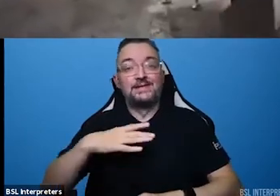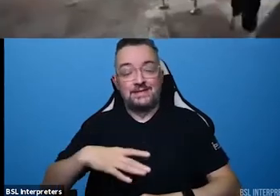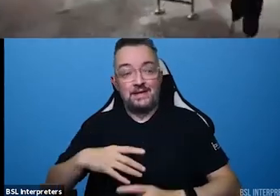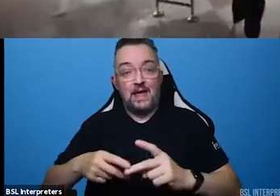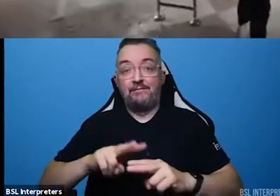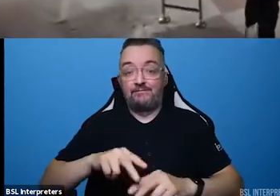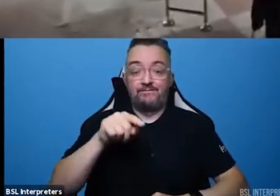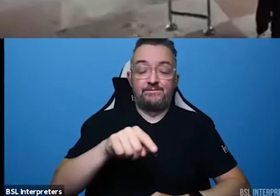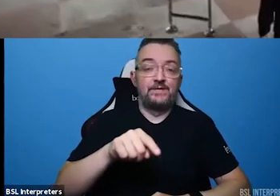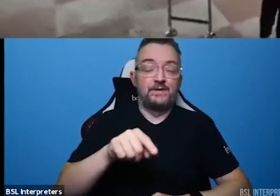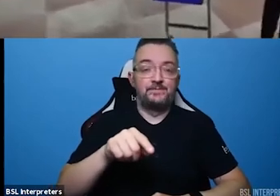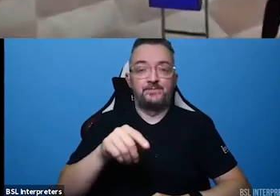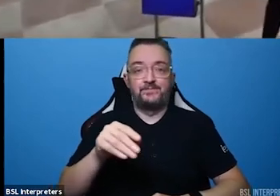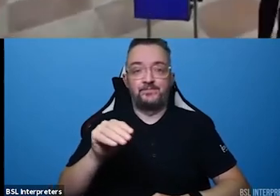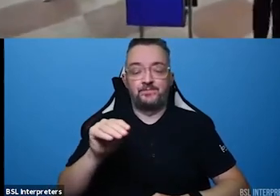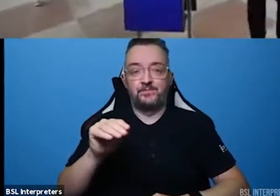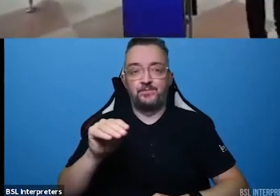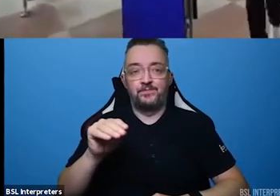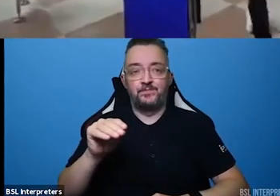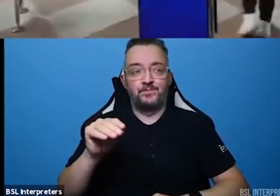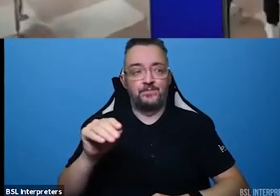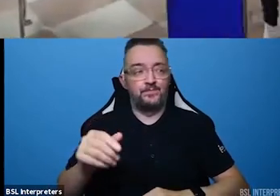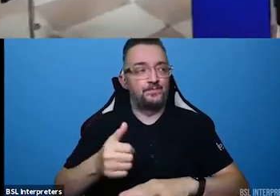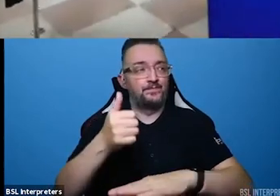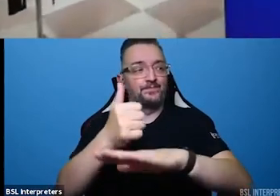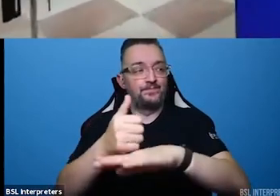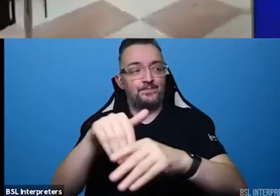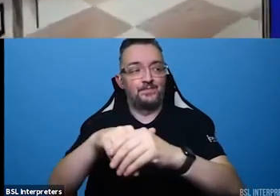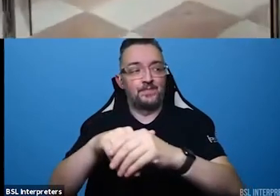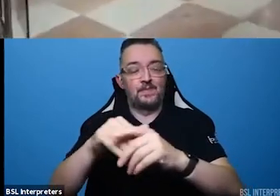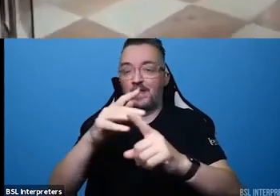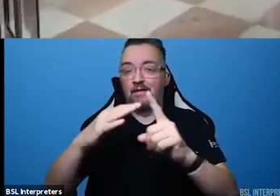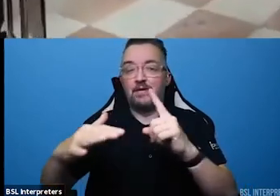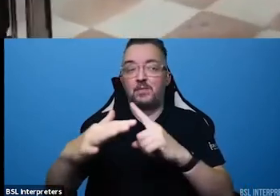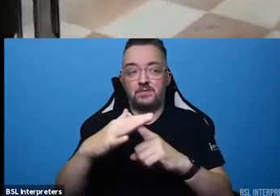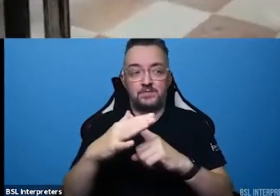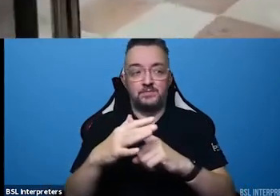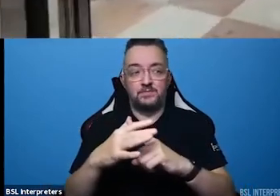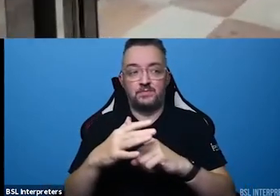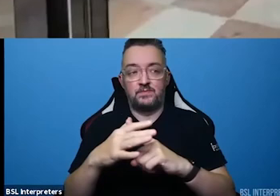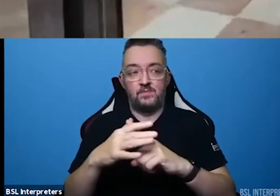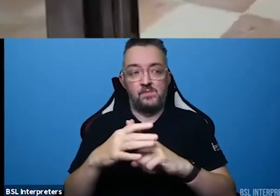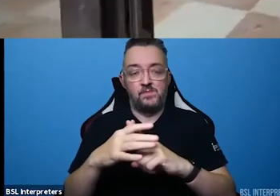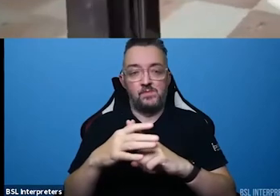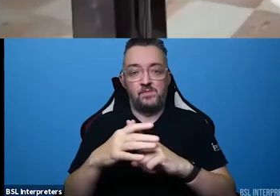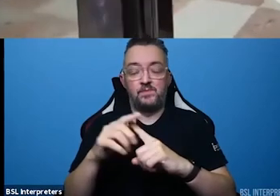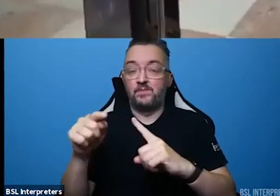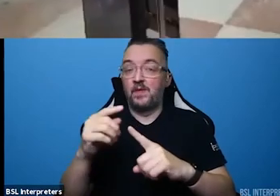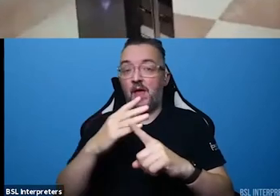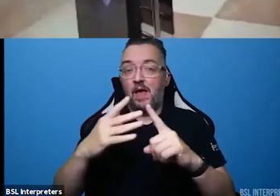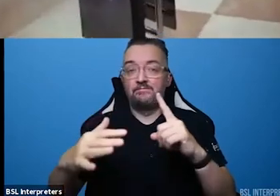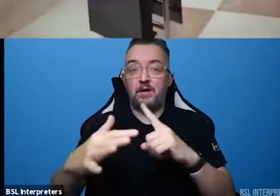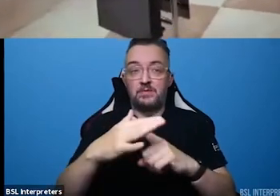placed in such an environment. Environment which might be seen as